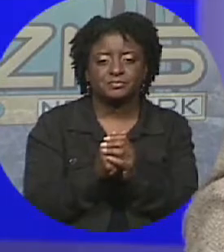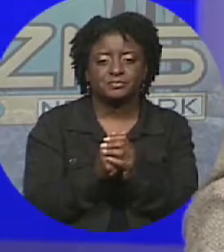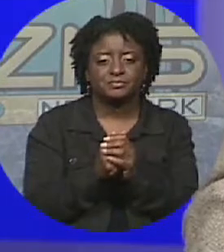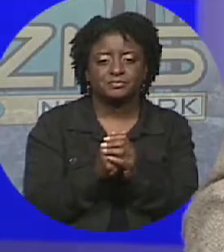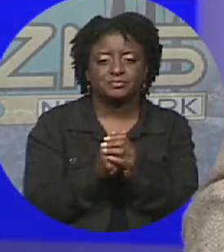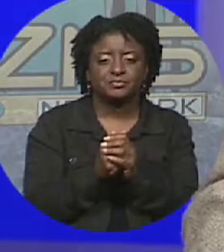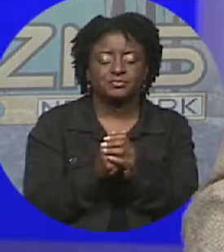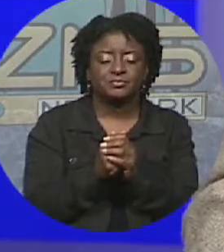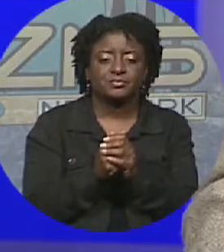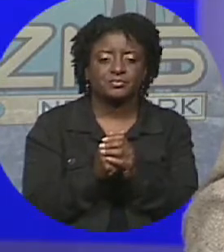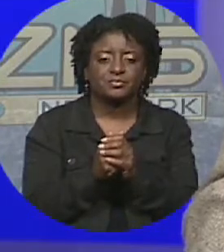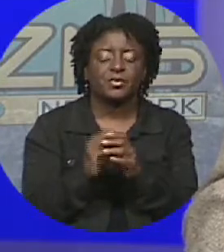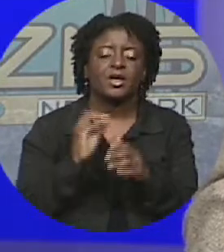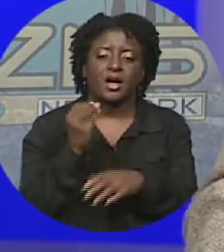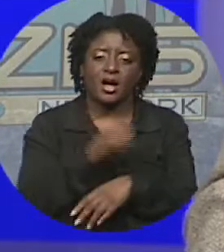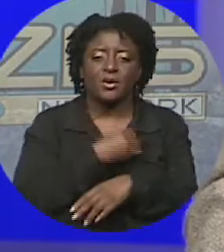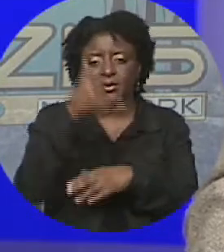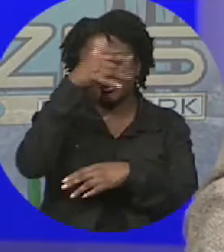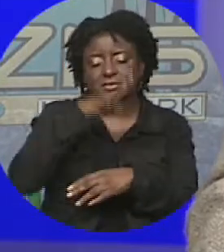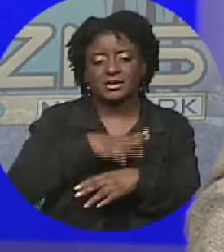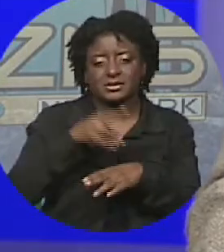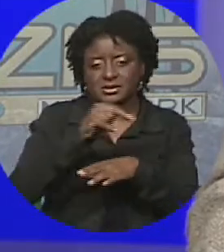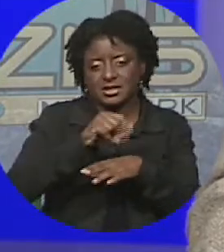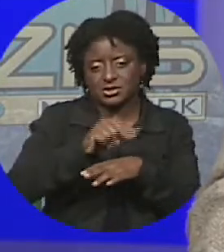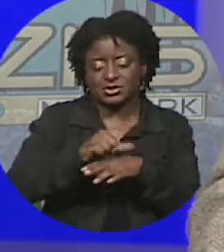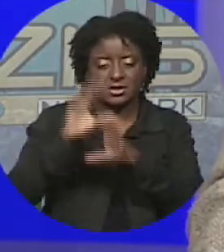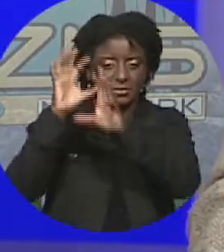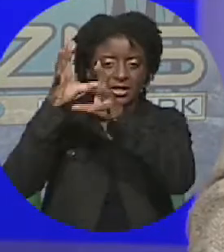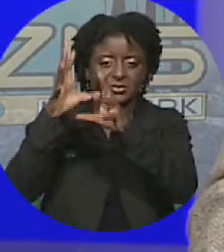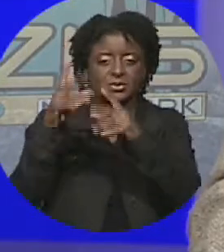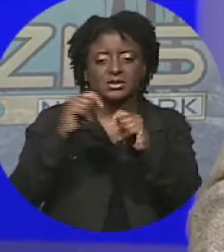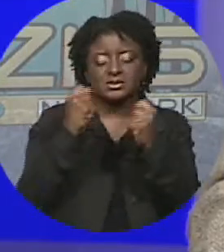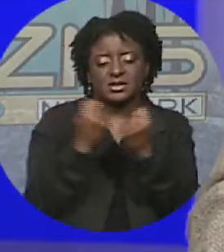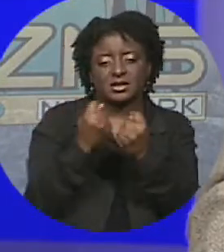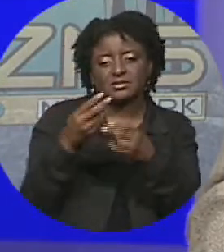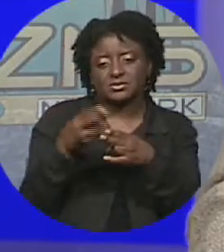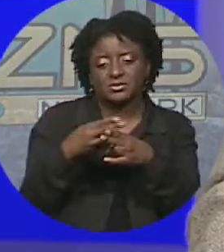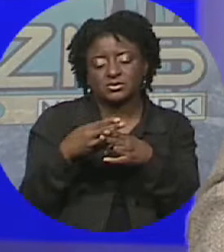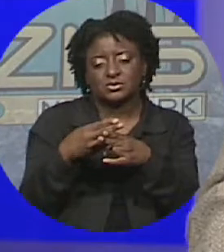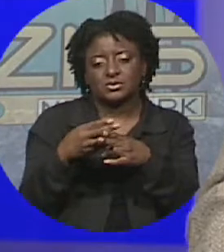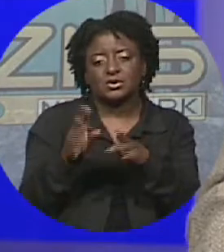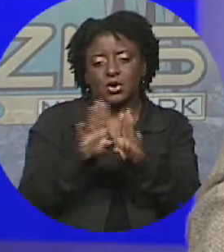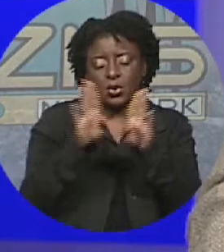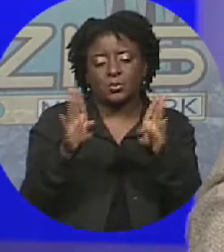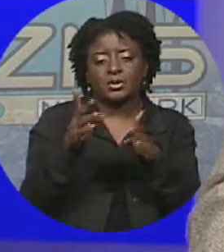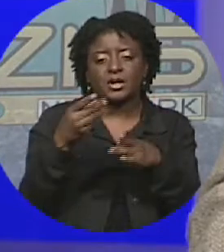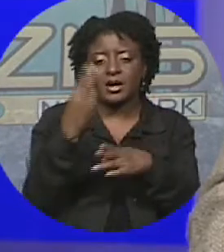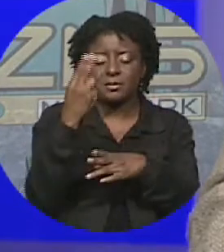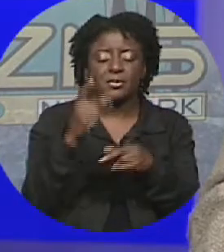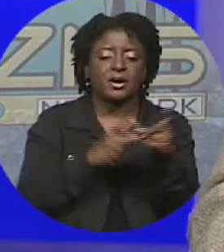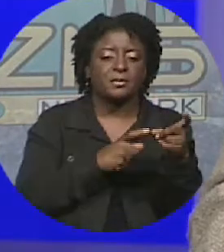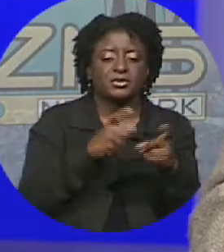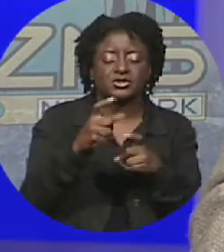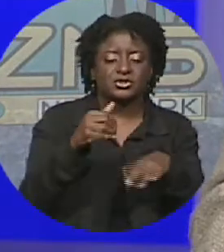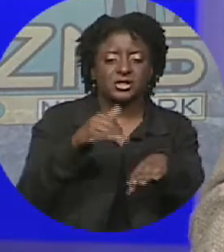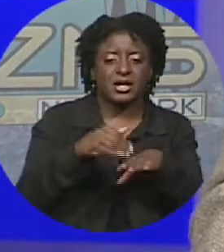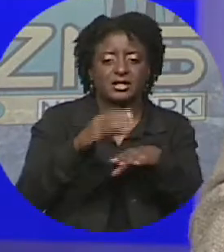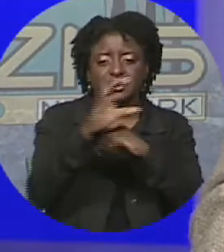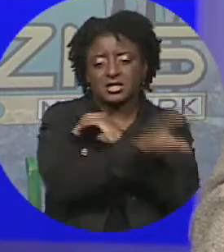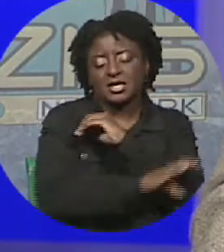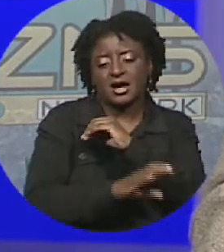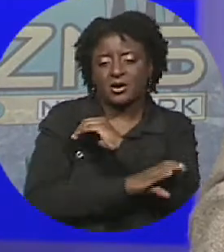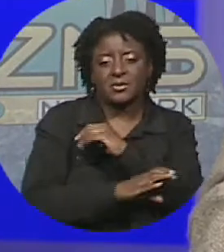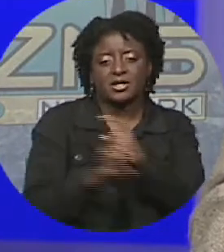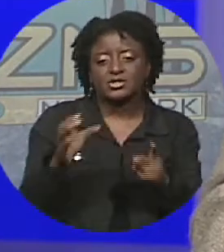thanks a lot, Julian. Well, our men's national basketball team is just days away from opening up competition at the Caribbean Championships in the British